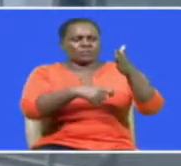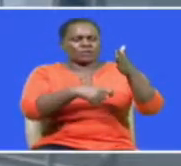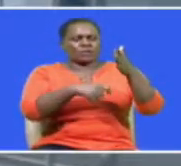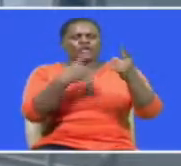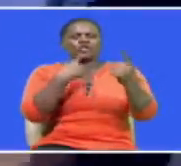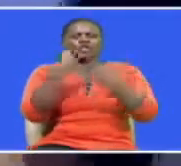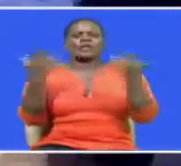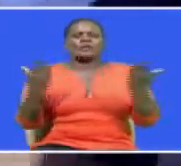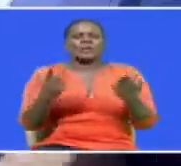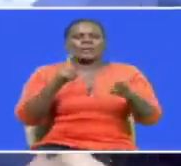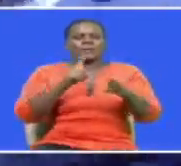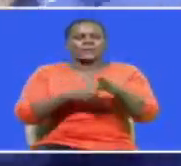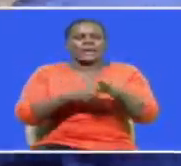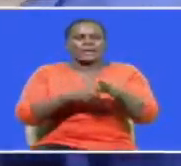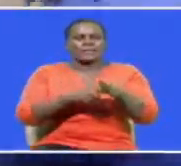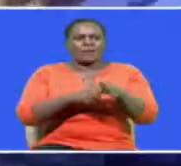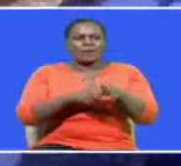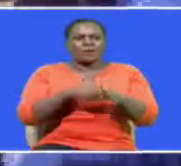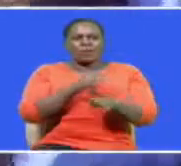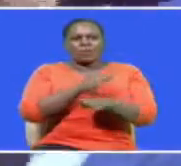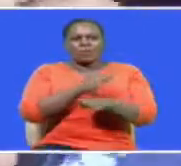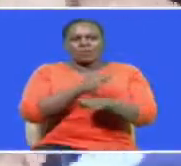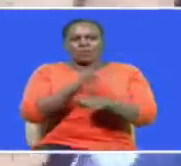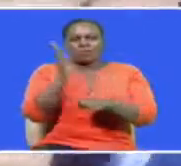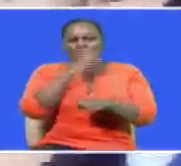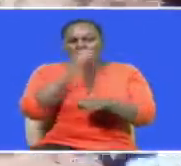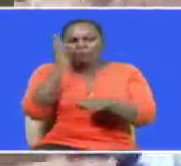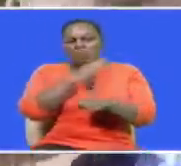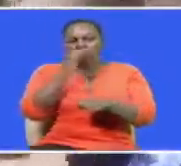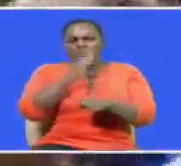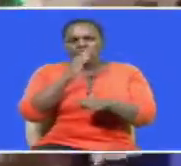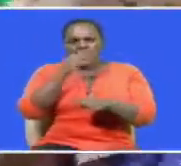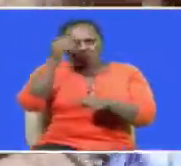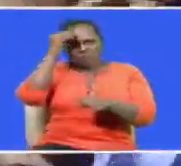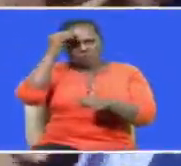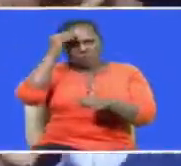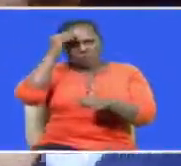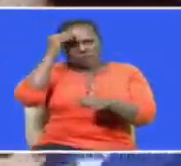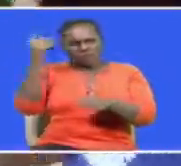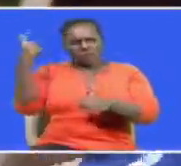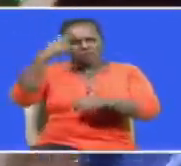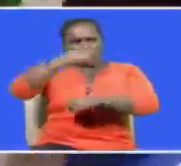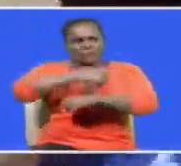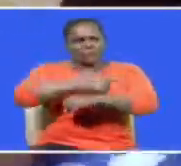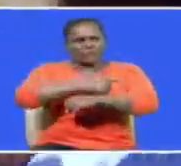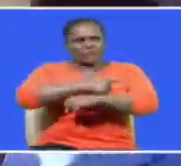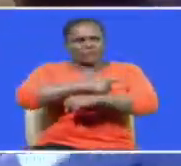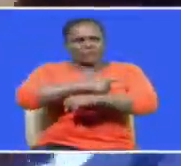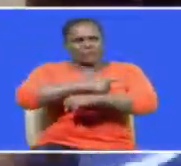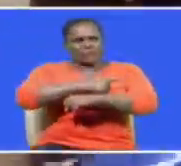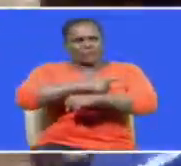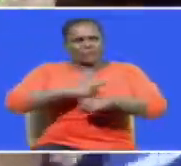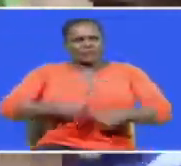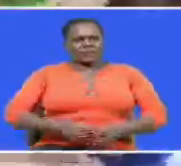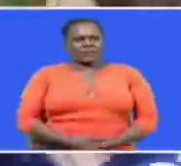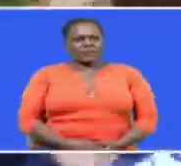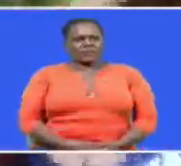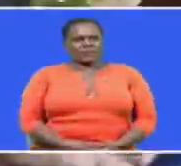were speaking during the Webuye East Education Day that was held at St. Cecilia Girls Misihu in Webuye East.